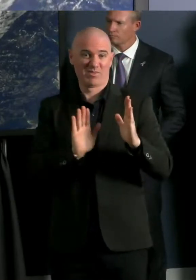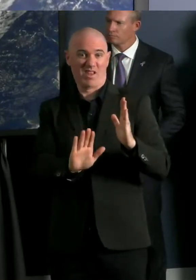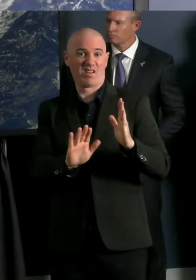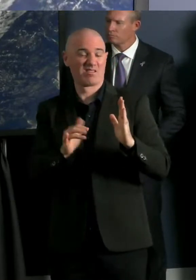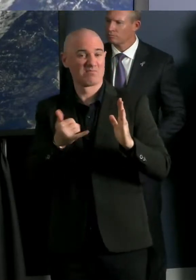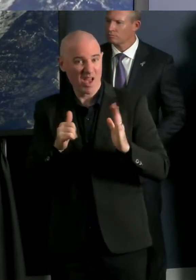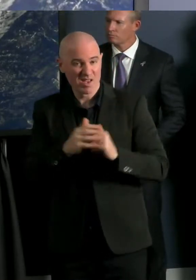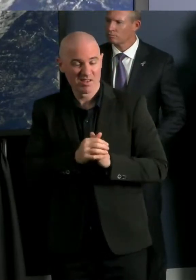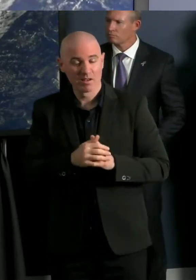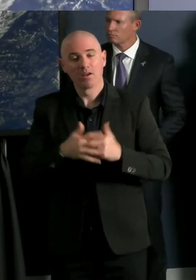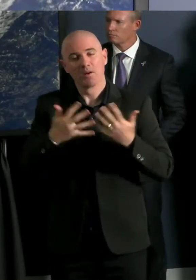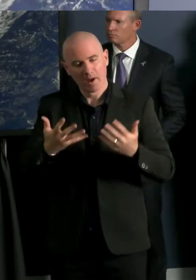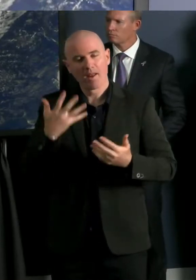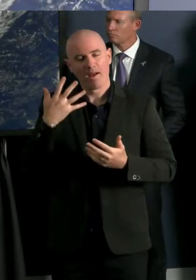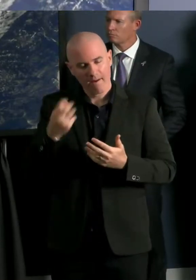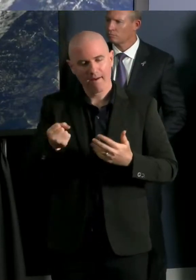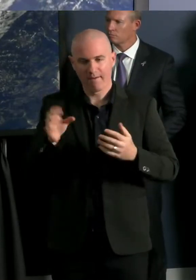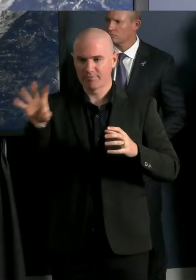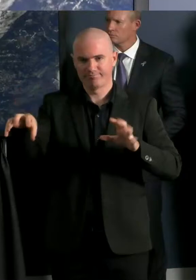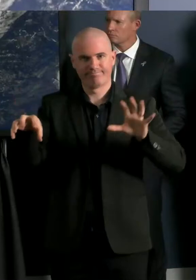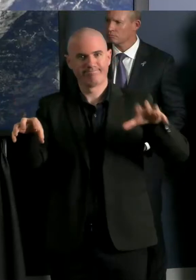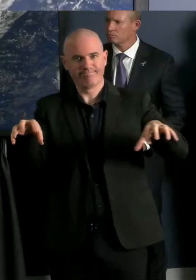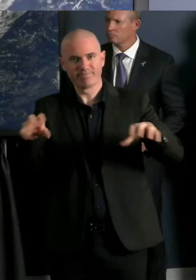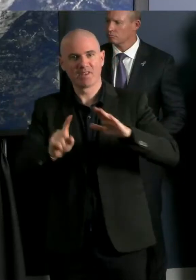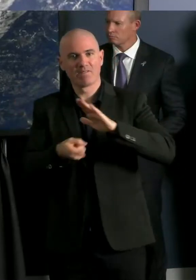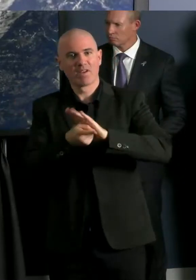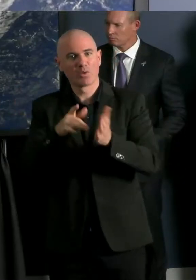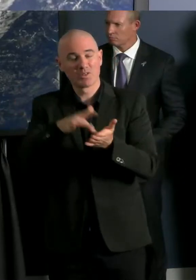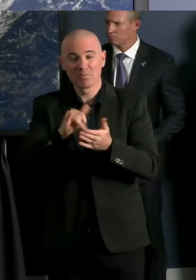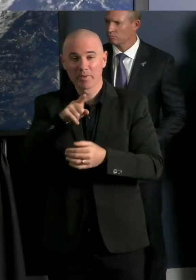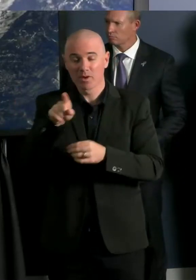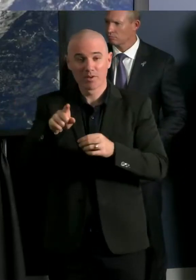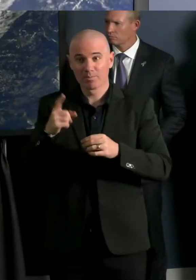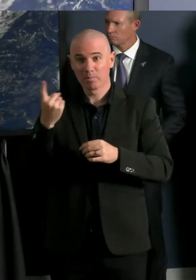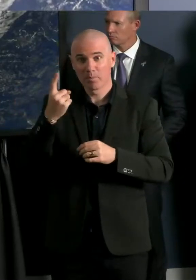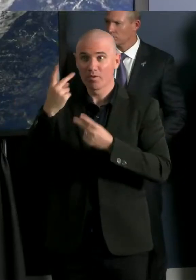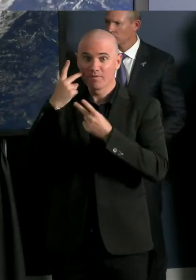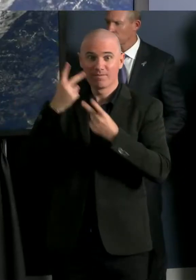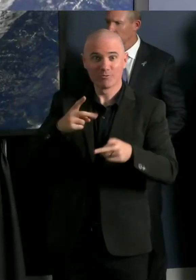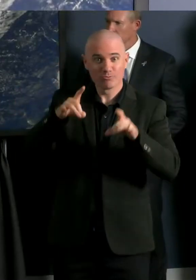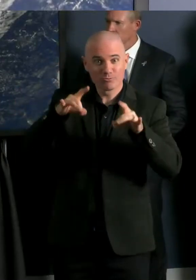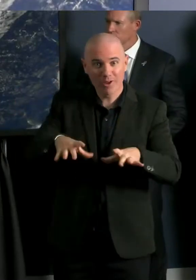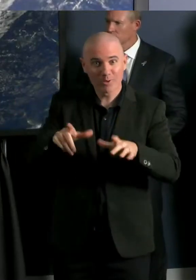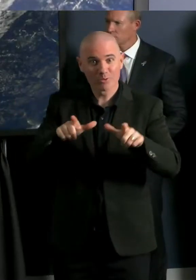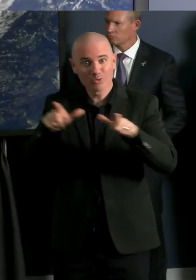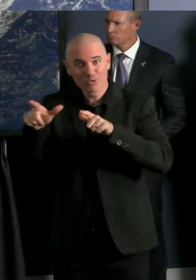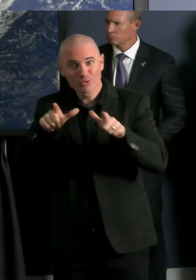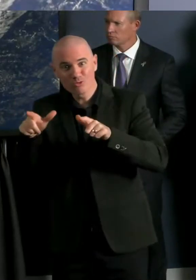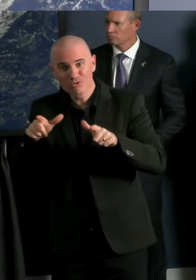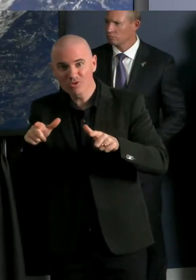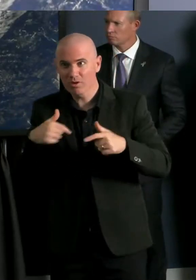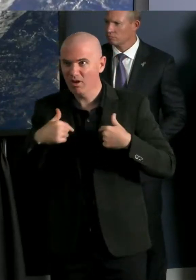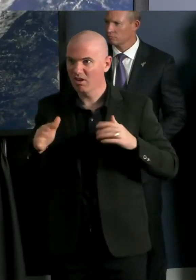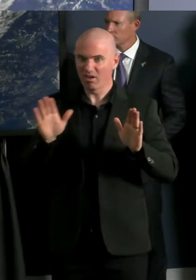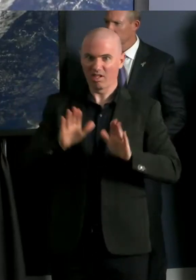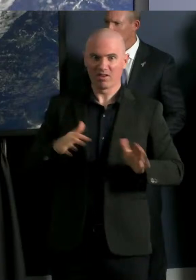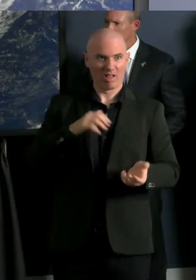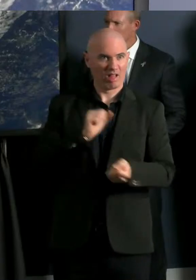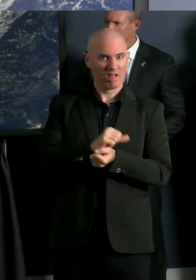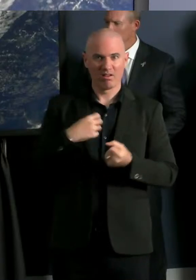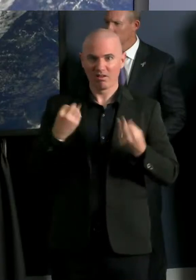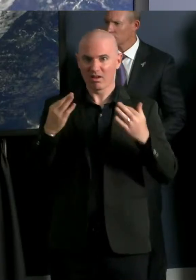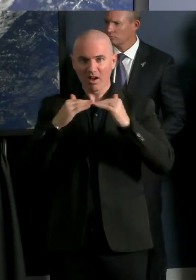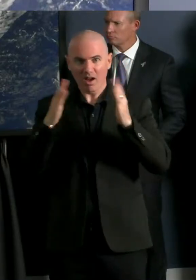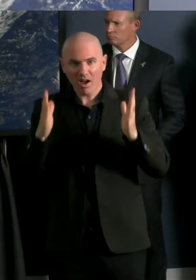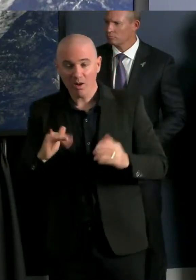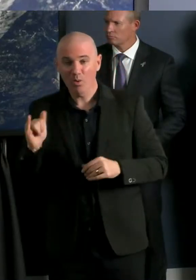those evacuation centres are open for those tourists in the area that may not have somewhere to live, somewhere in our caravan